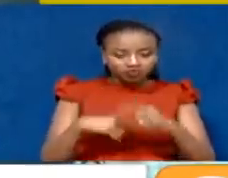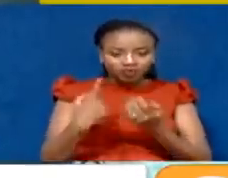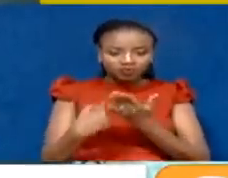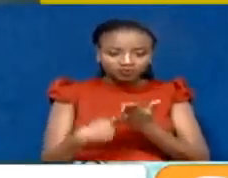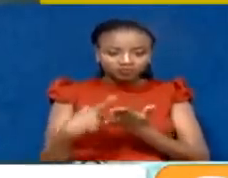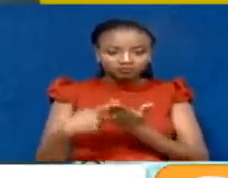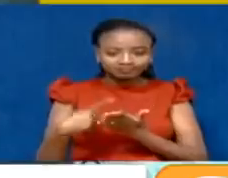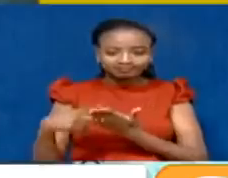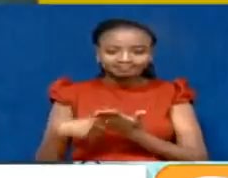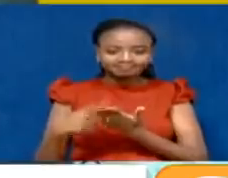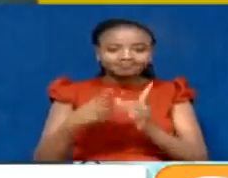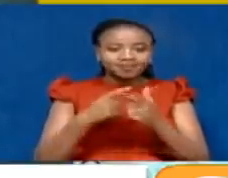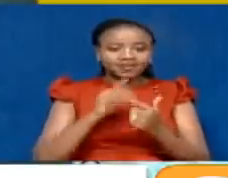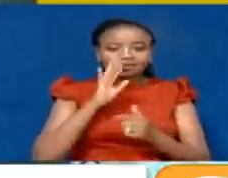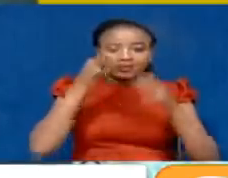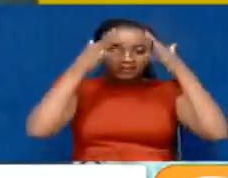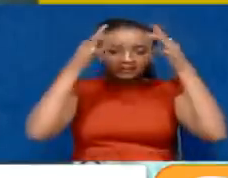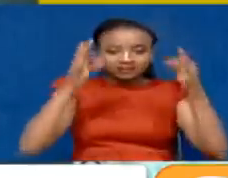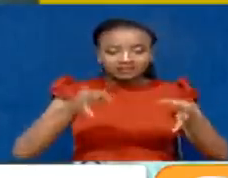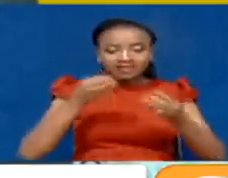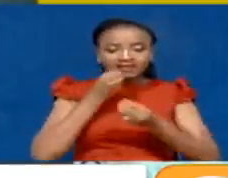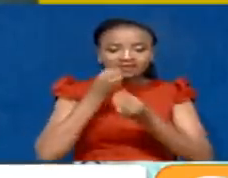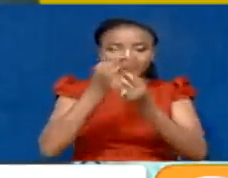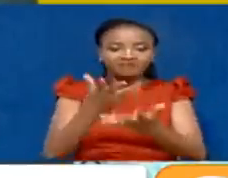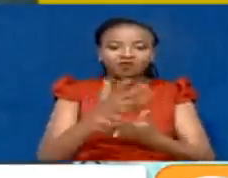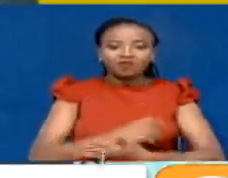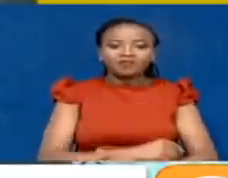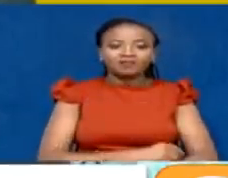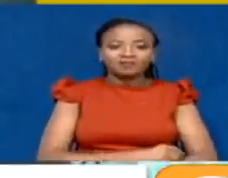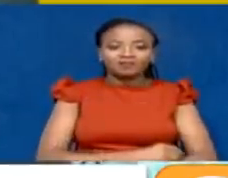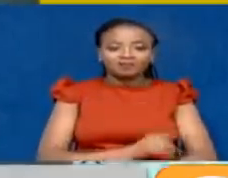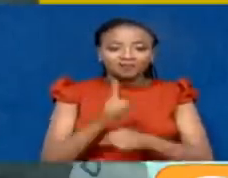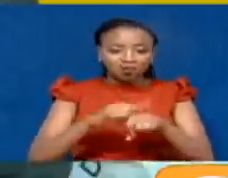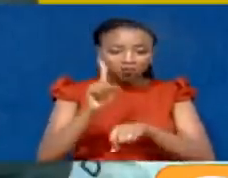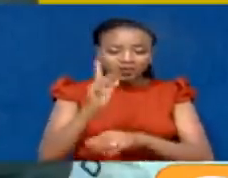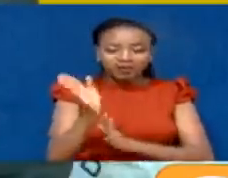consideration and a decision will be rendered, of course, by Thursday.